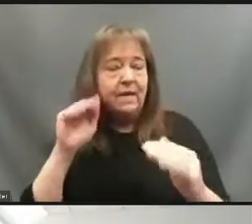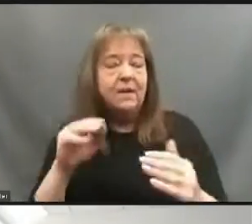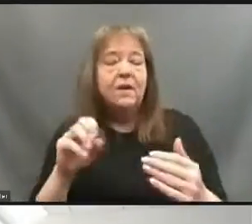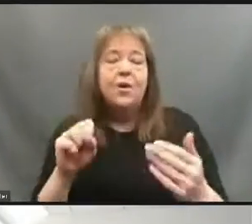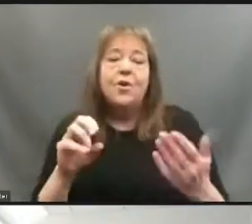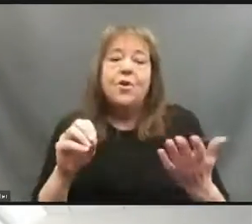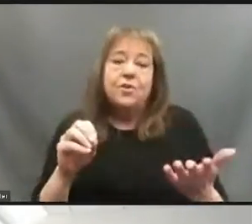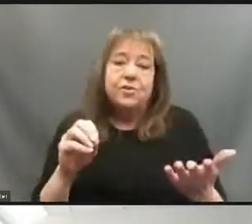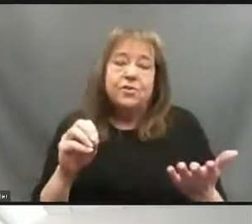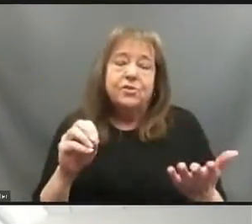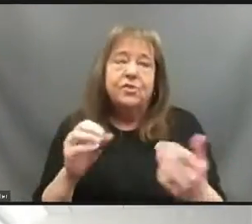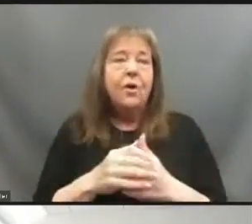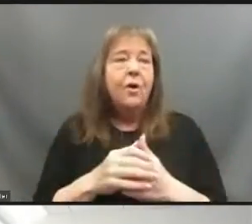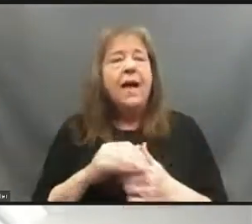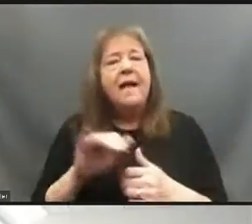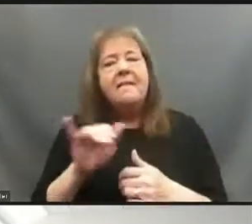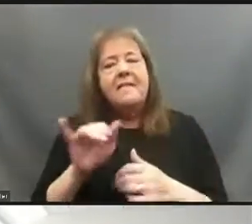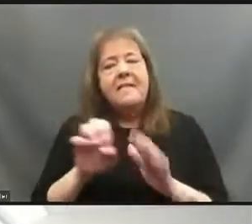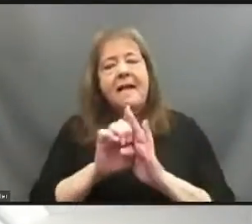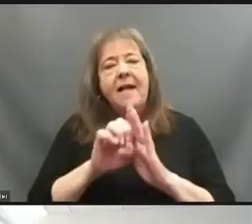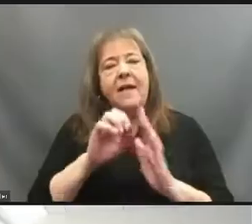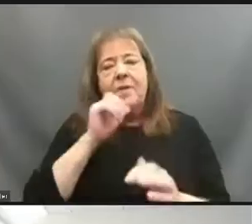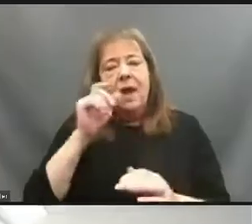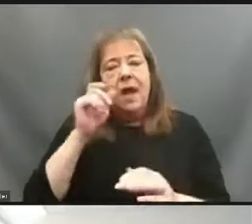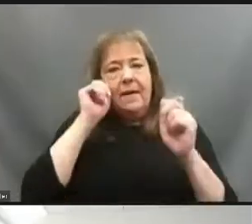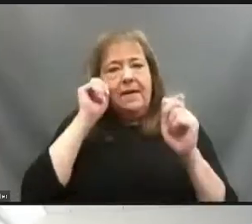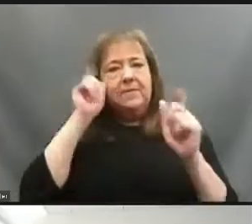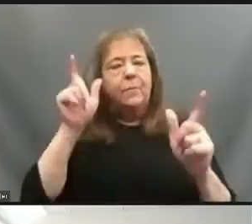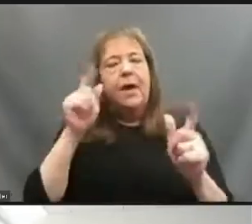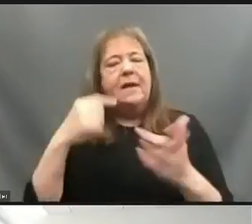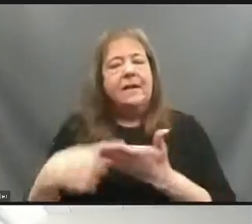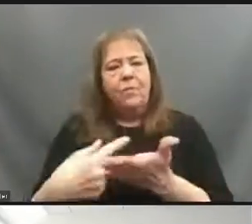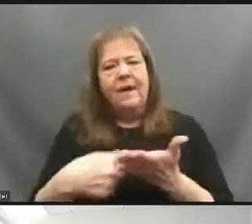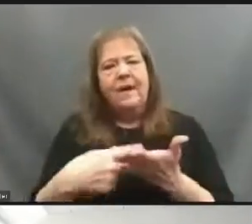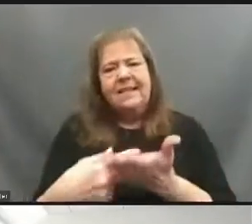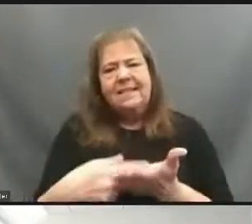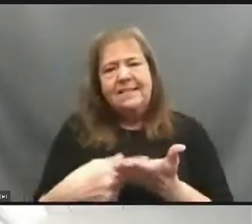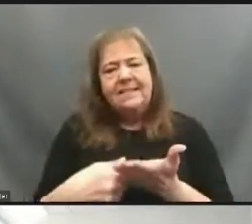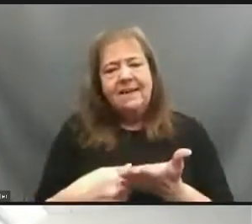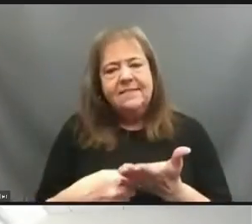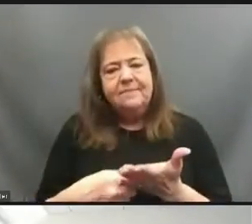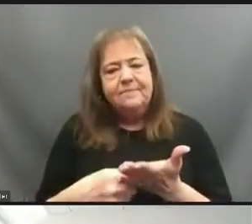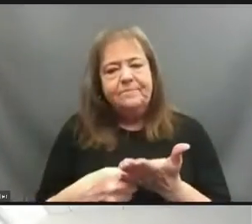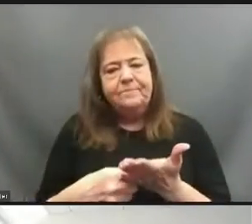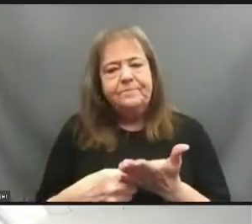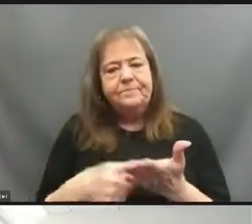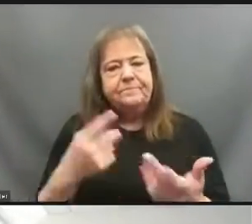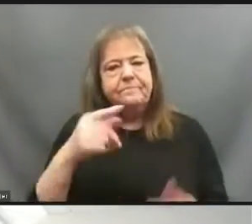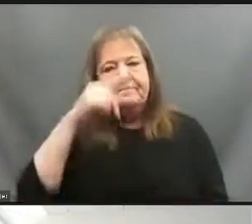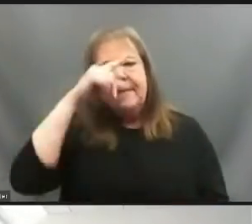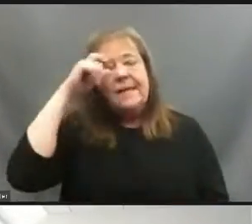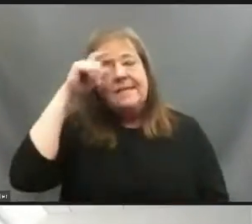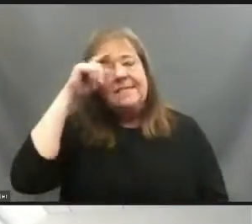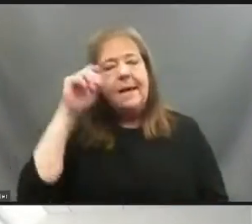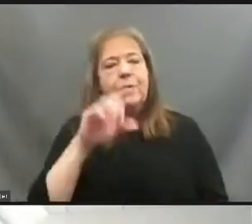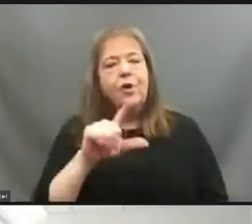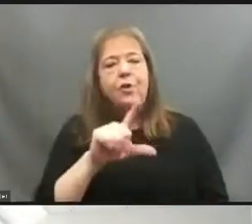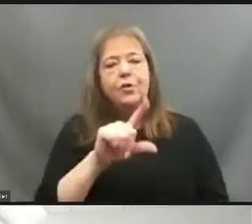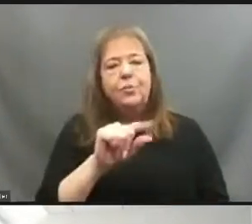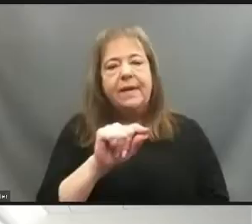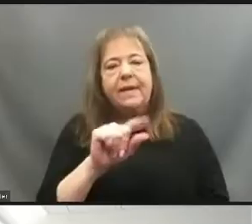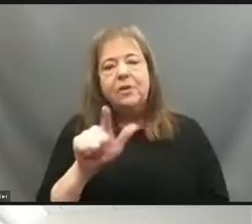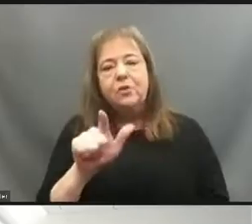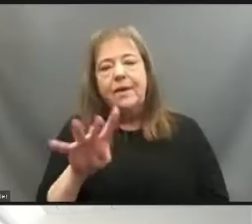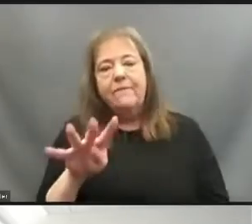be a surprise if we have a discussion like this in the summer of 2024, that we're